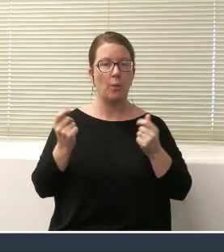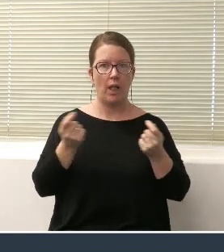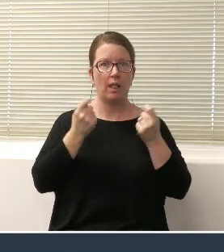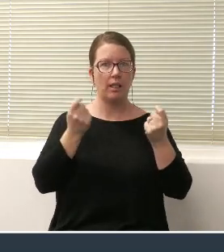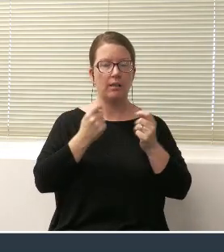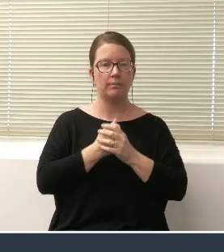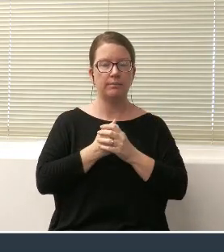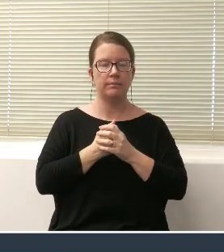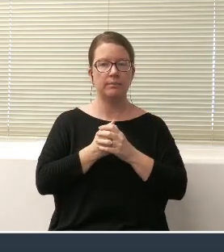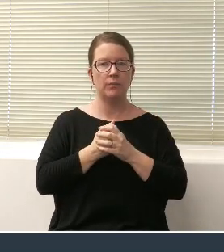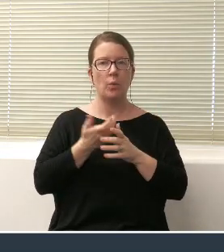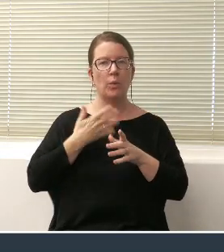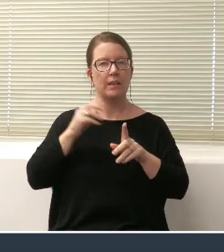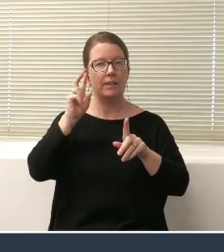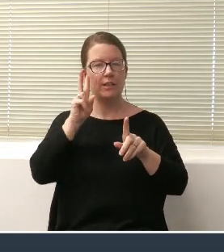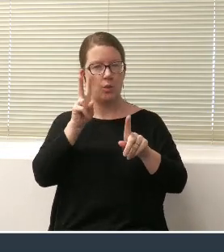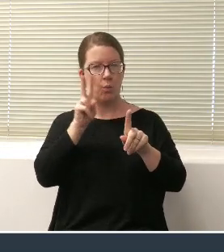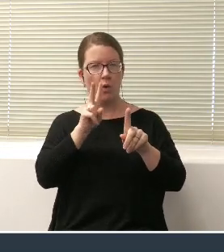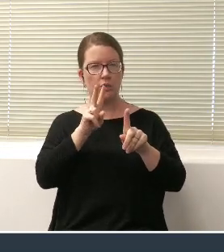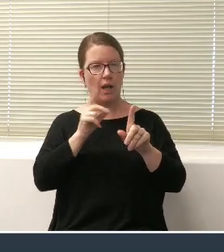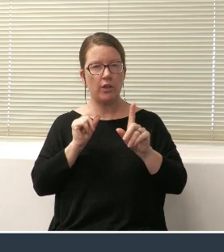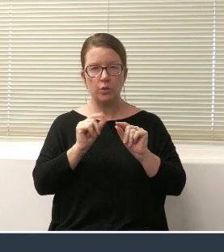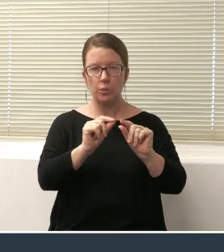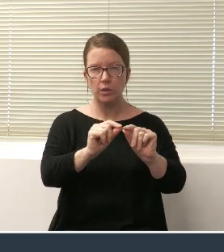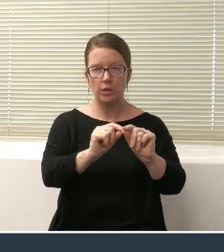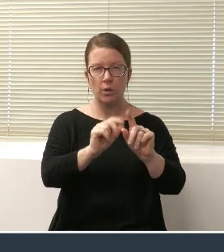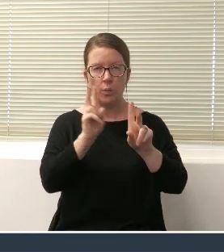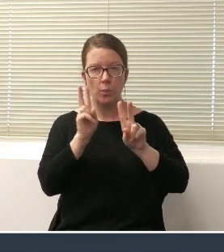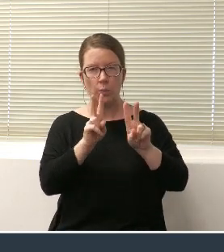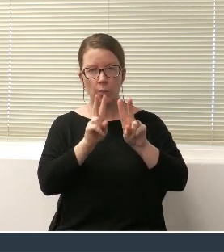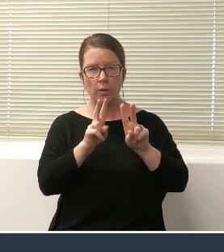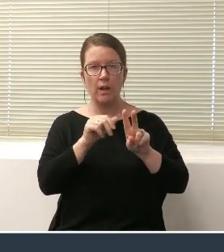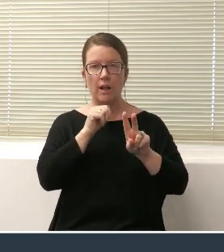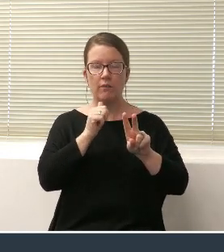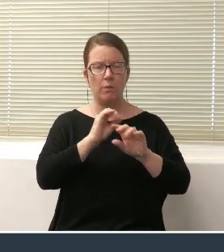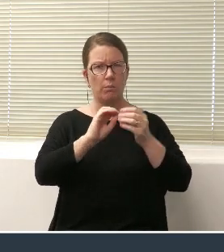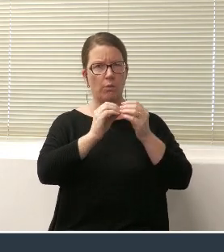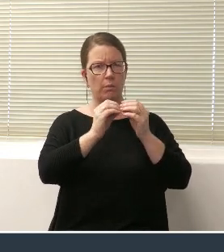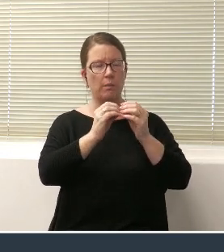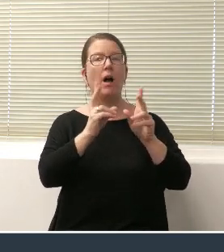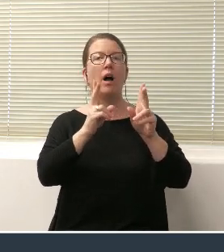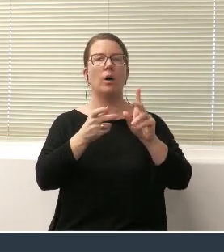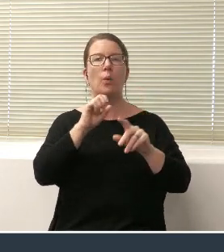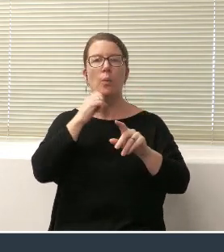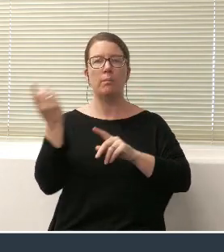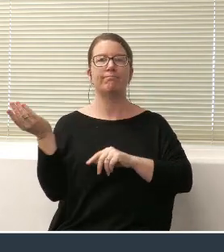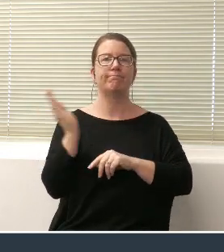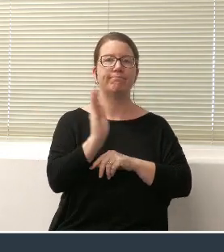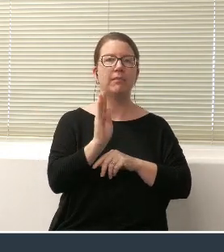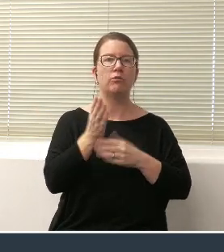they're tracking, and if there is a speed bump, to bring that to everybody's attention.